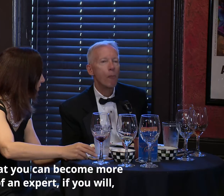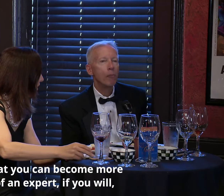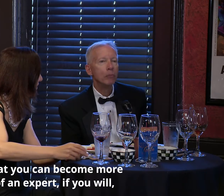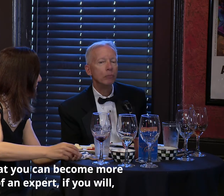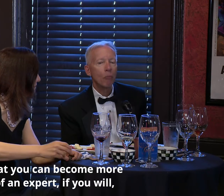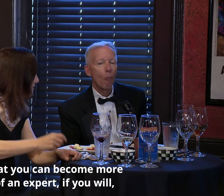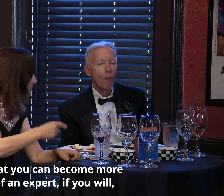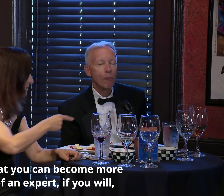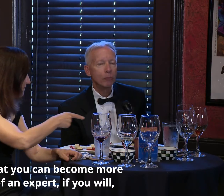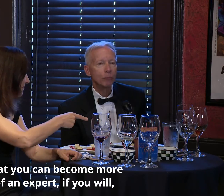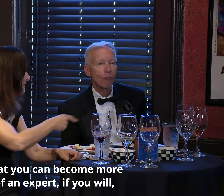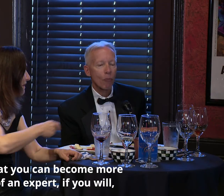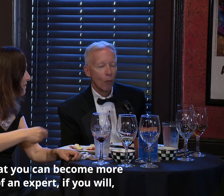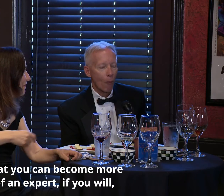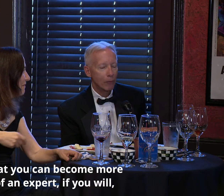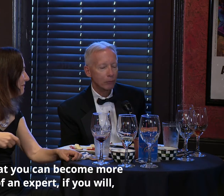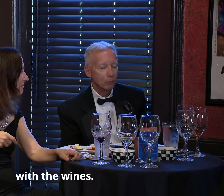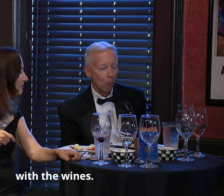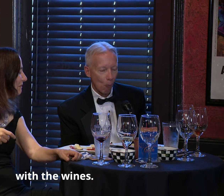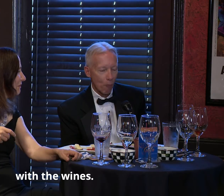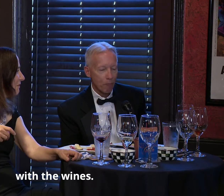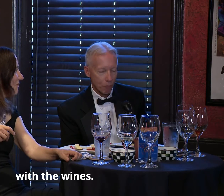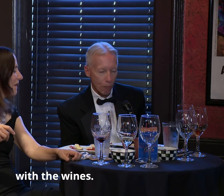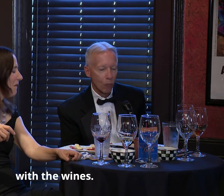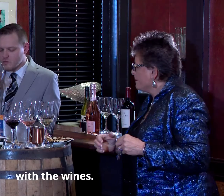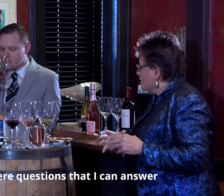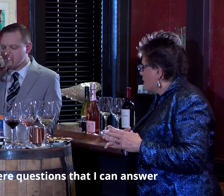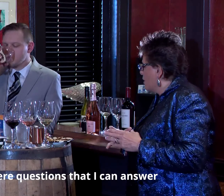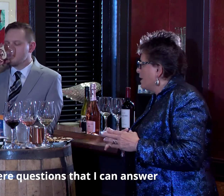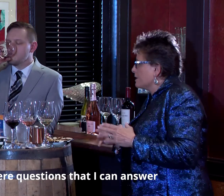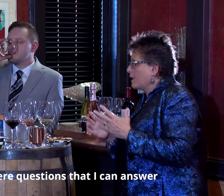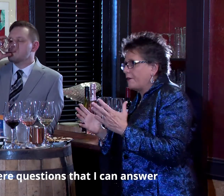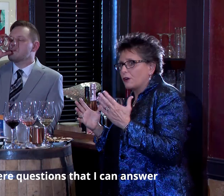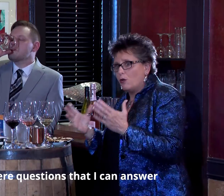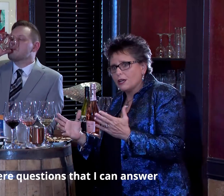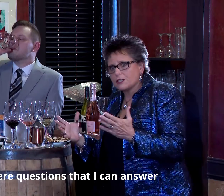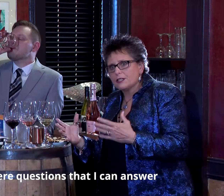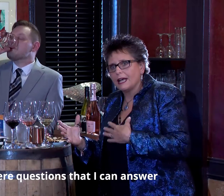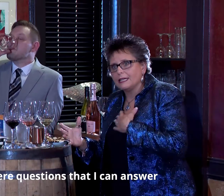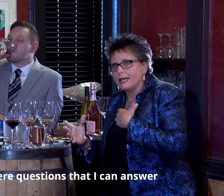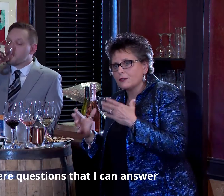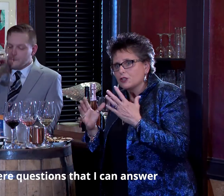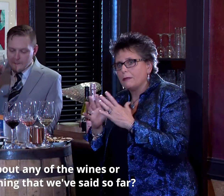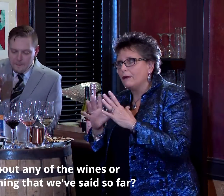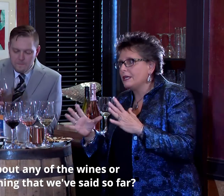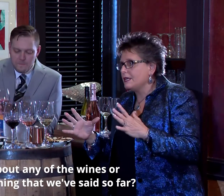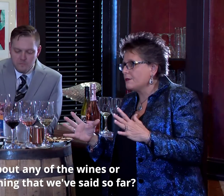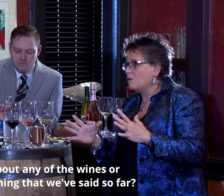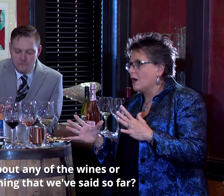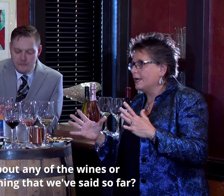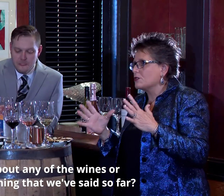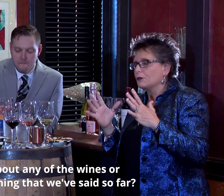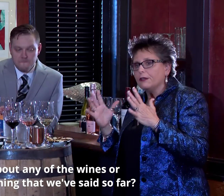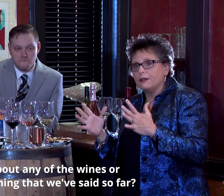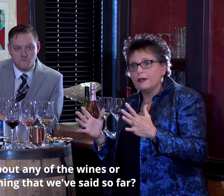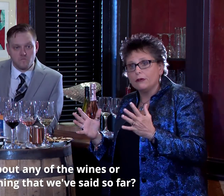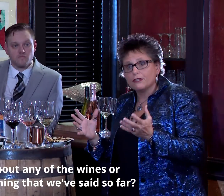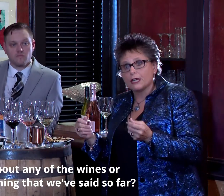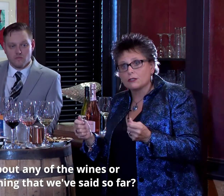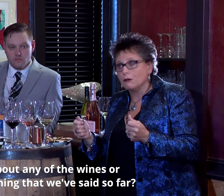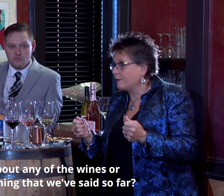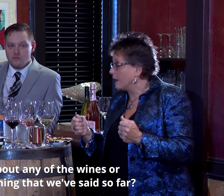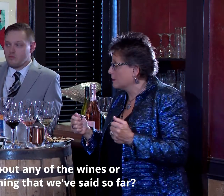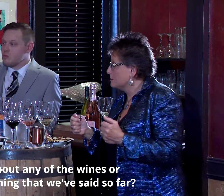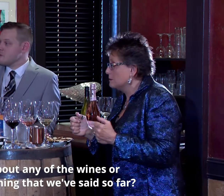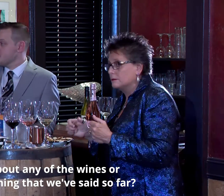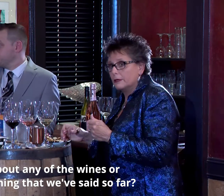that you can become more of an expert, if you will, with the wines. So are there questions that I can answer about any of the wines or anything that we've